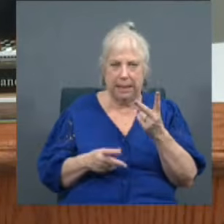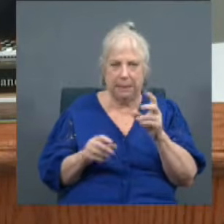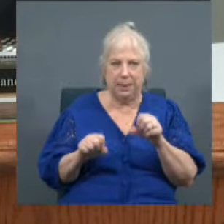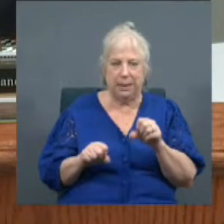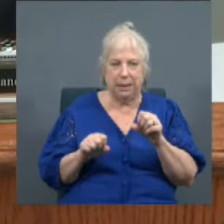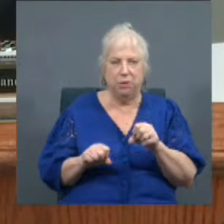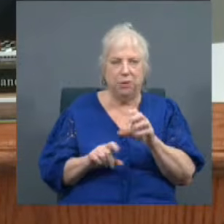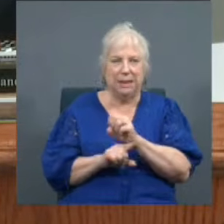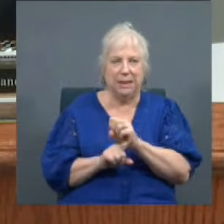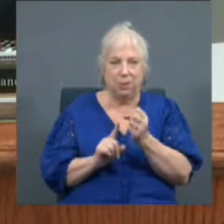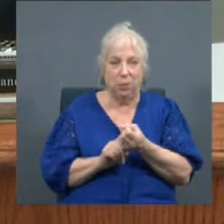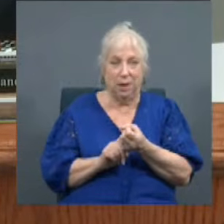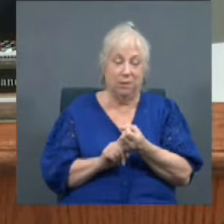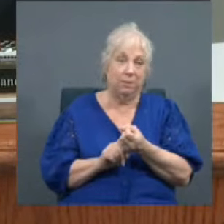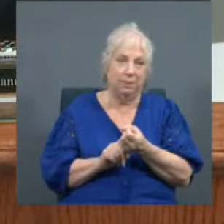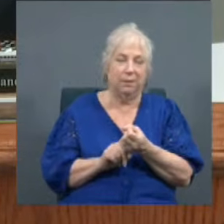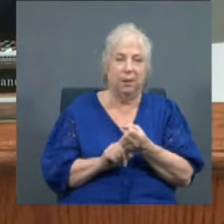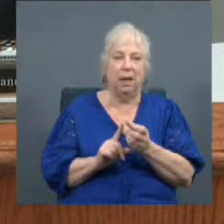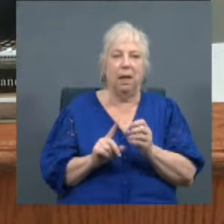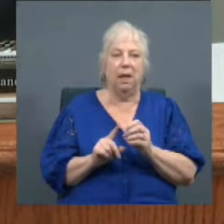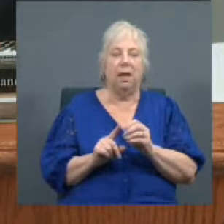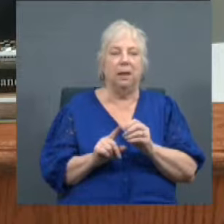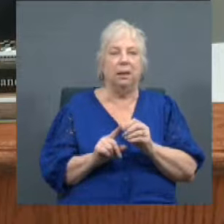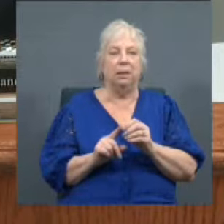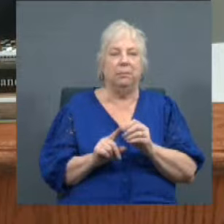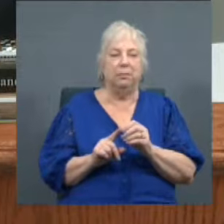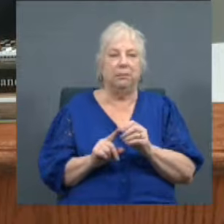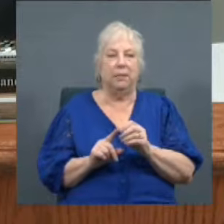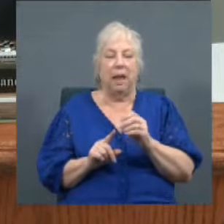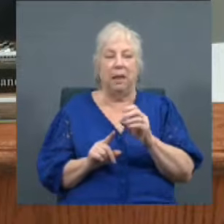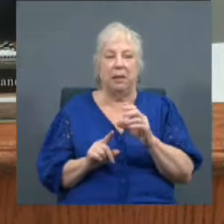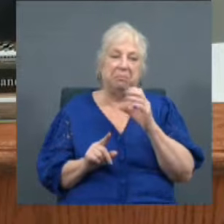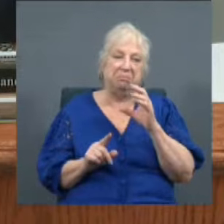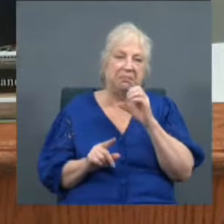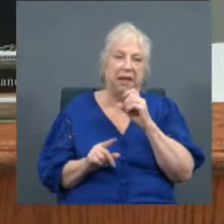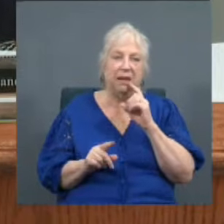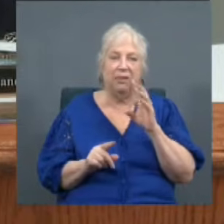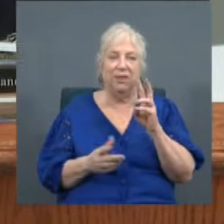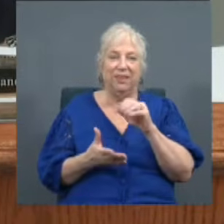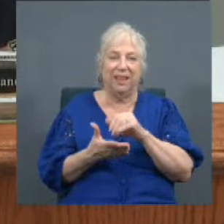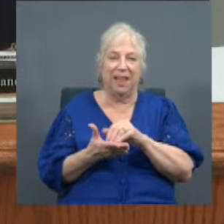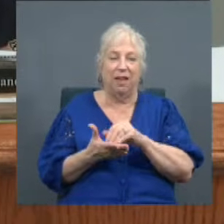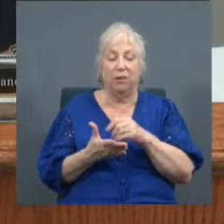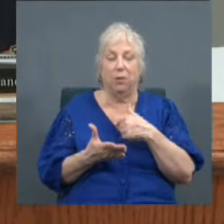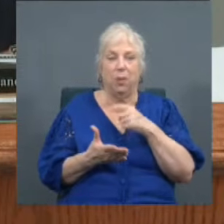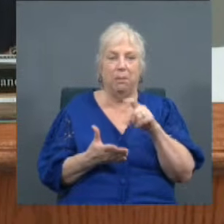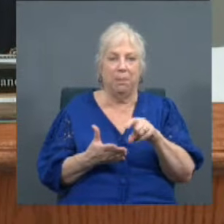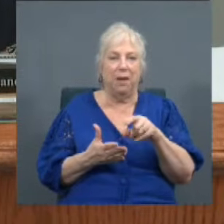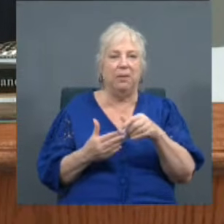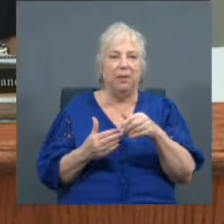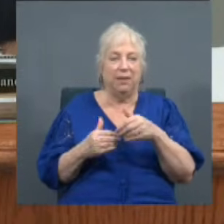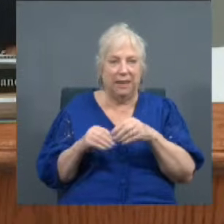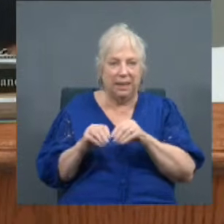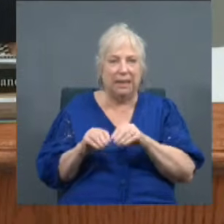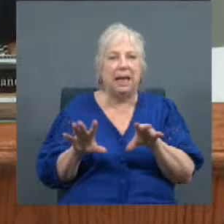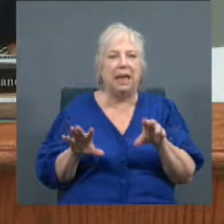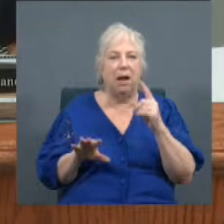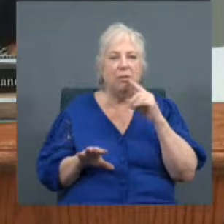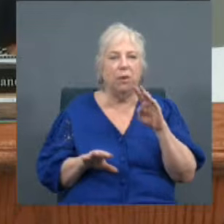we obviously issued I don't know if I guess for 6,000 we must have bid it because it's over 5,000 on the Volkert,